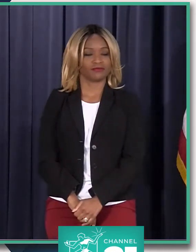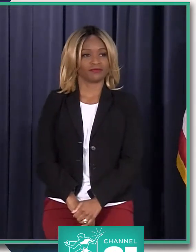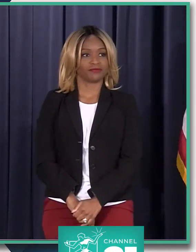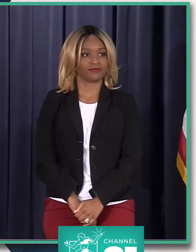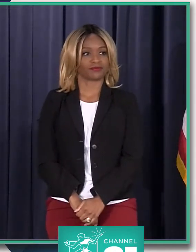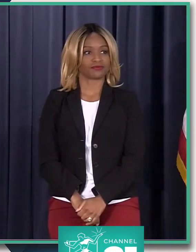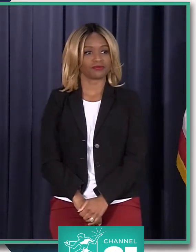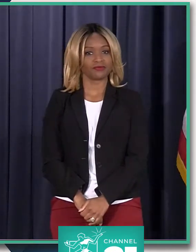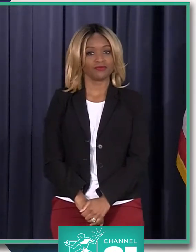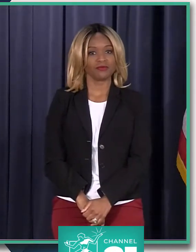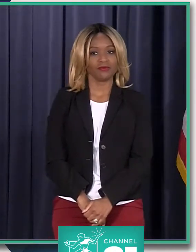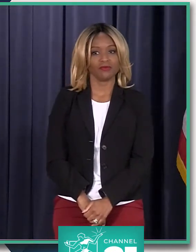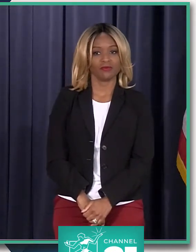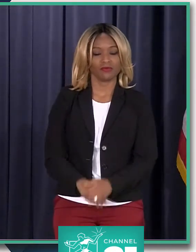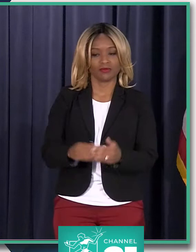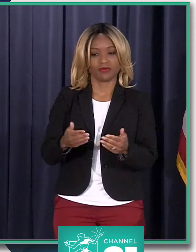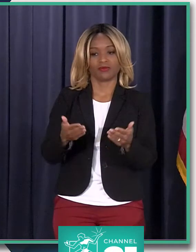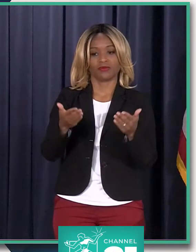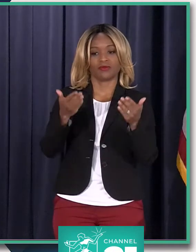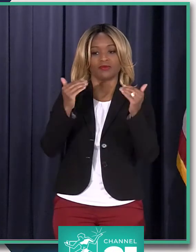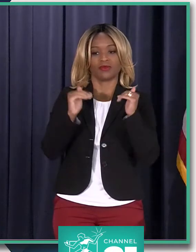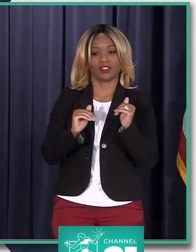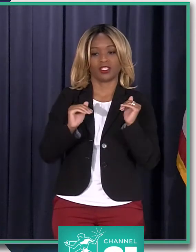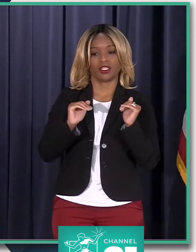Okay, next is Piper.